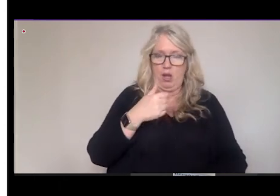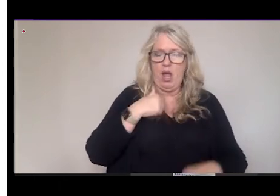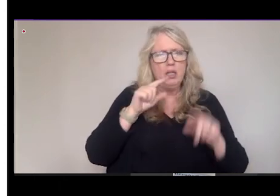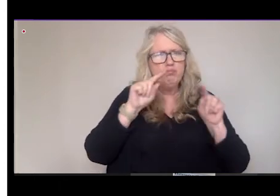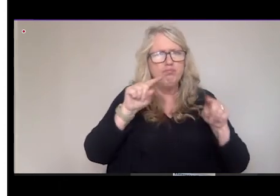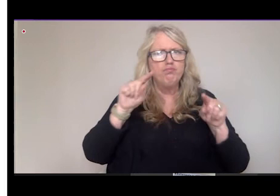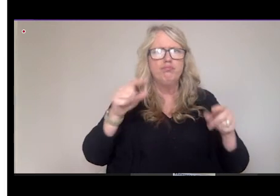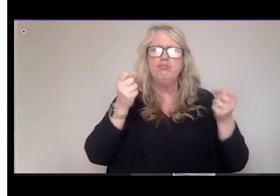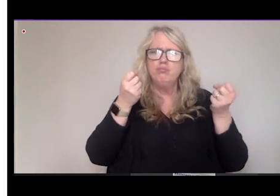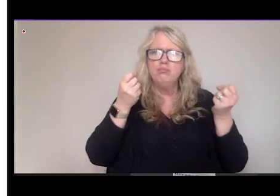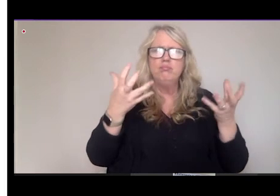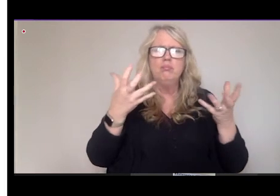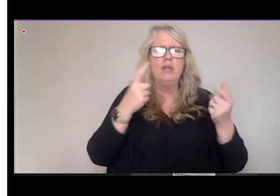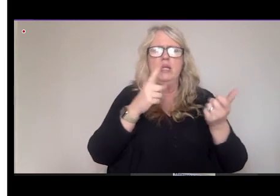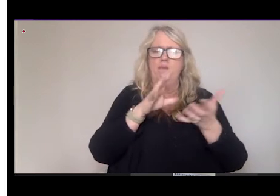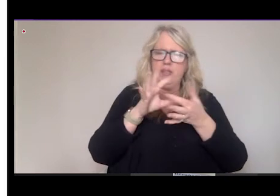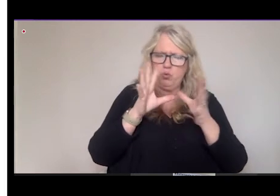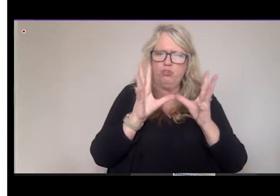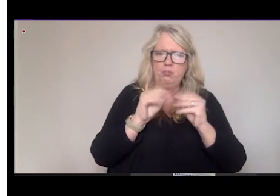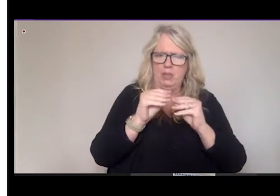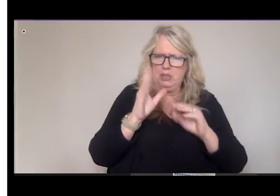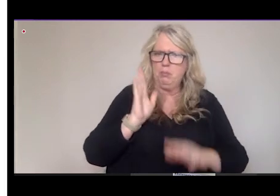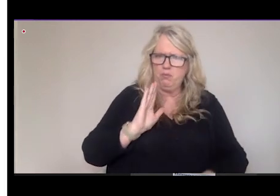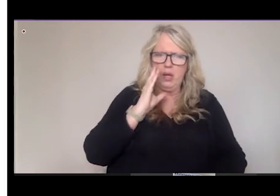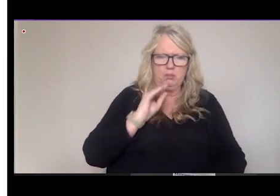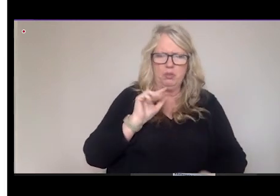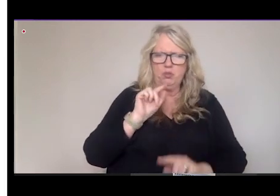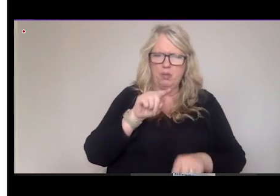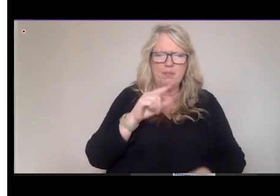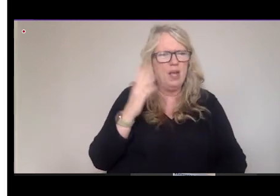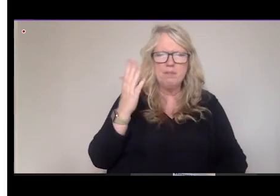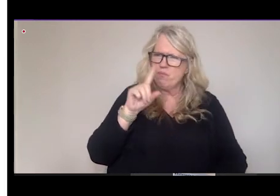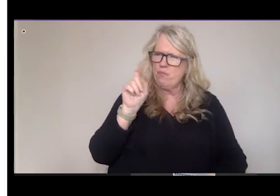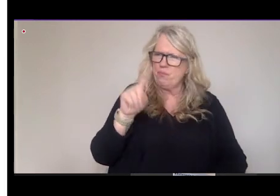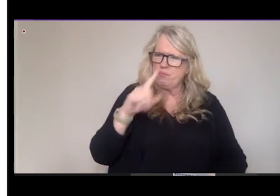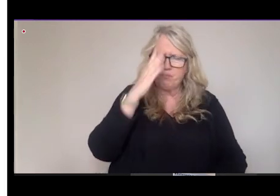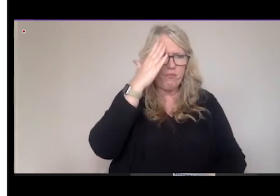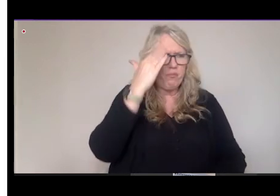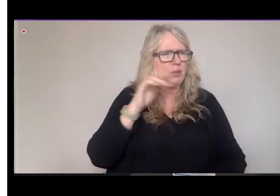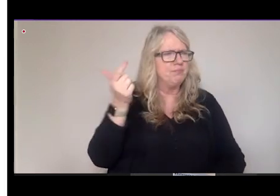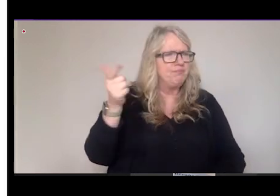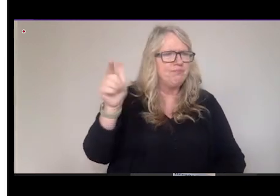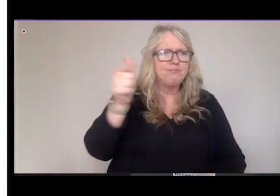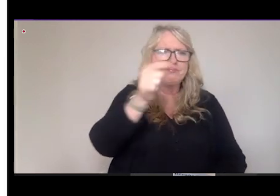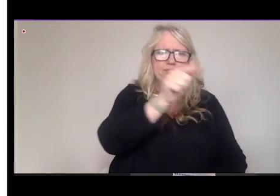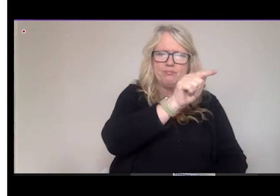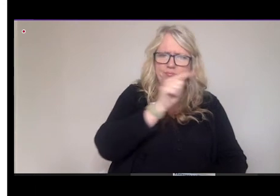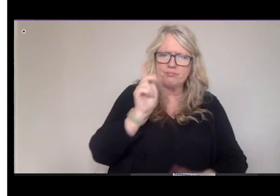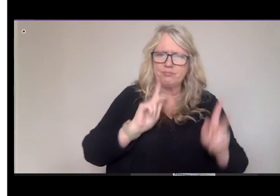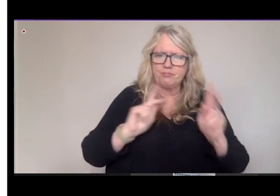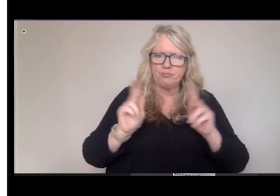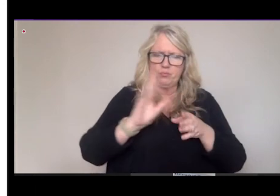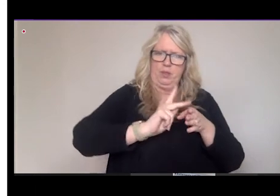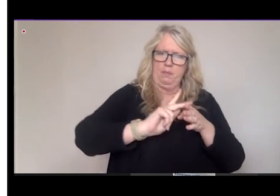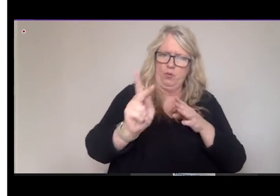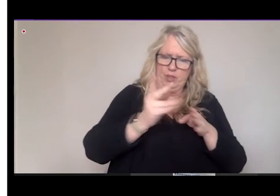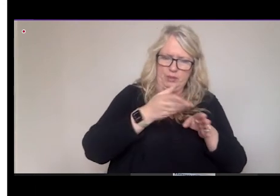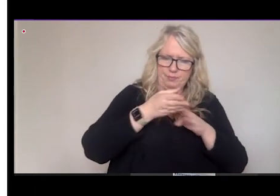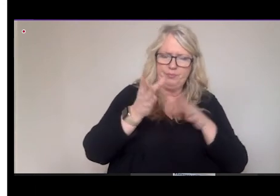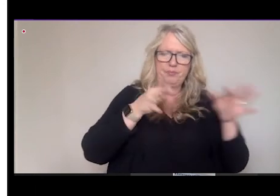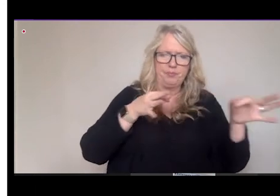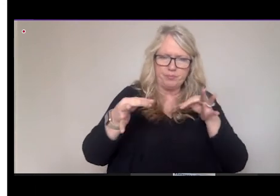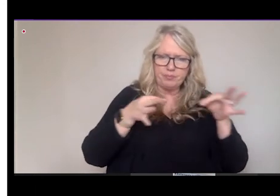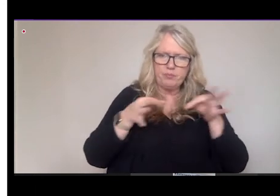And I had been to a lot of these coordination meetings before, and I said, why, we went around and each of